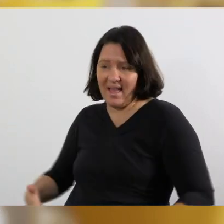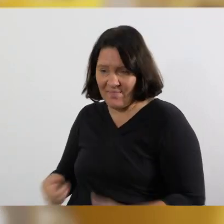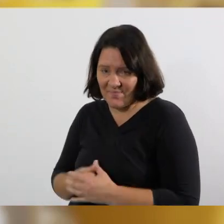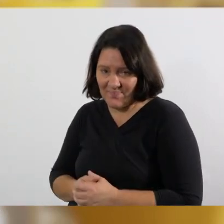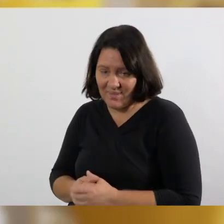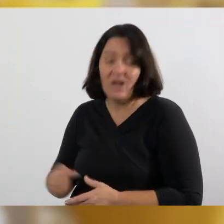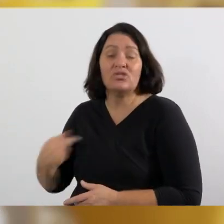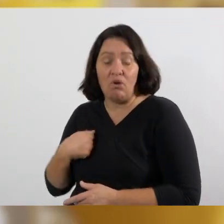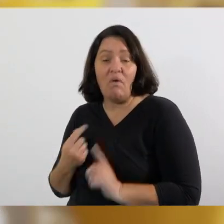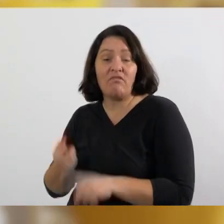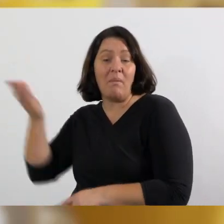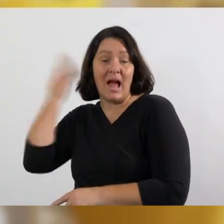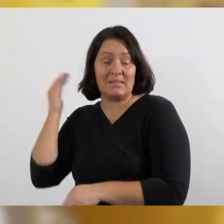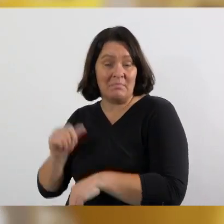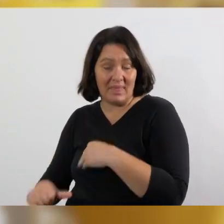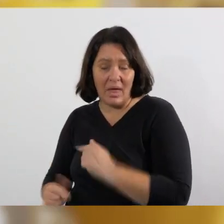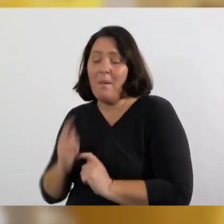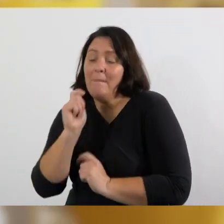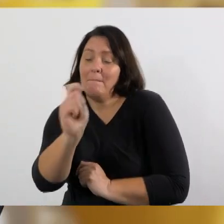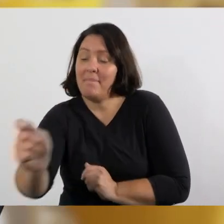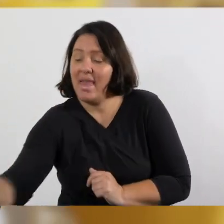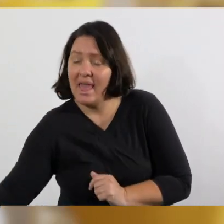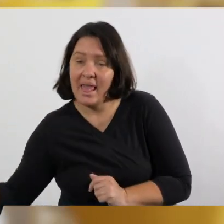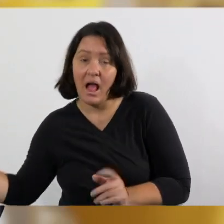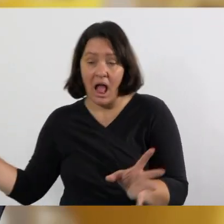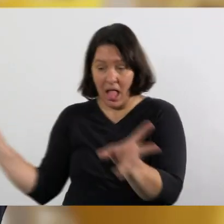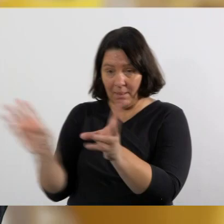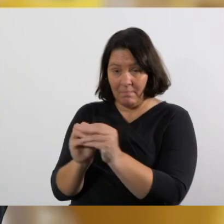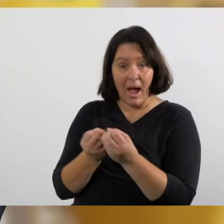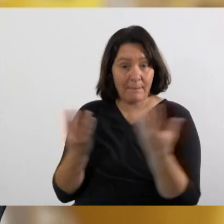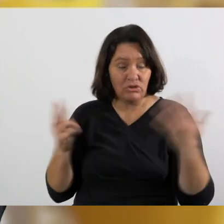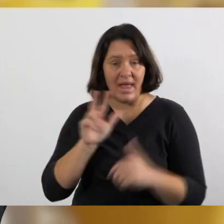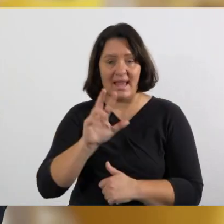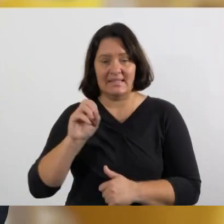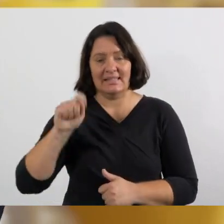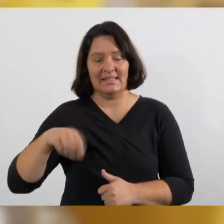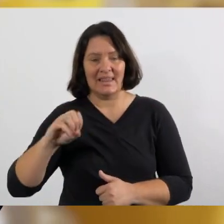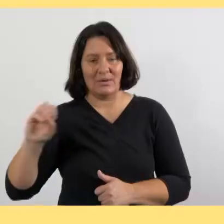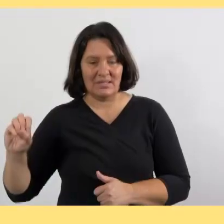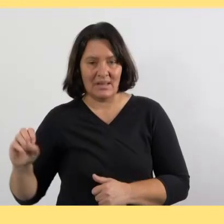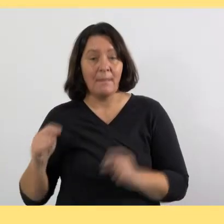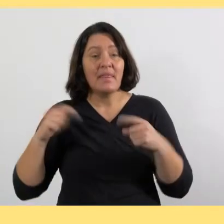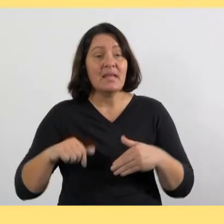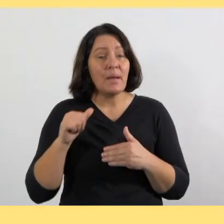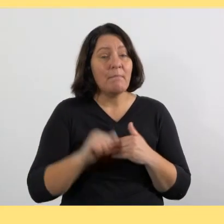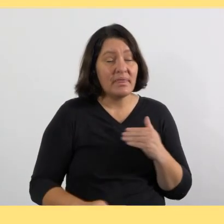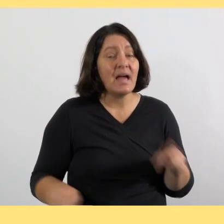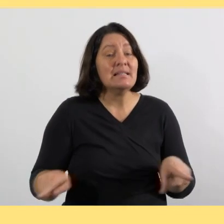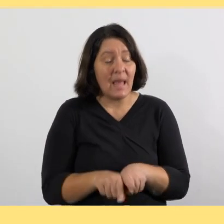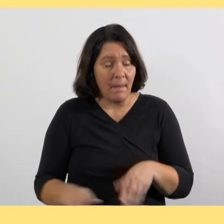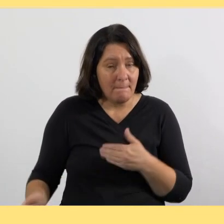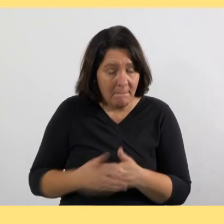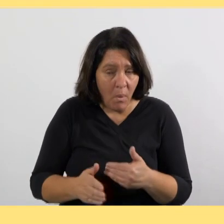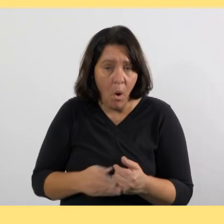suppliers. So coming from the last month, we are owing them 80,000. However, in this month, we have also